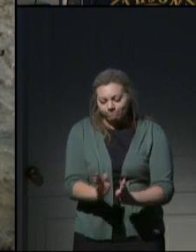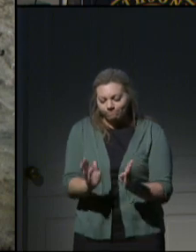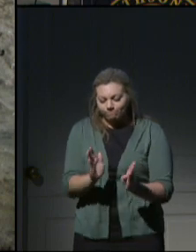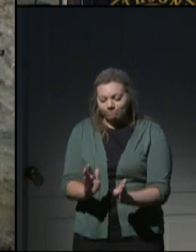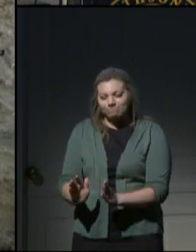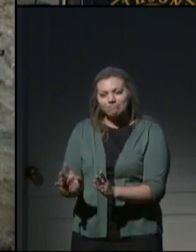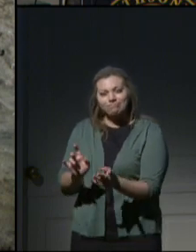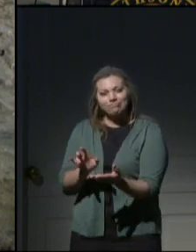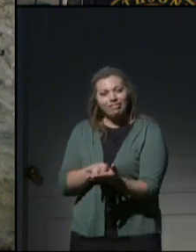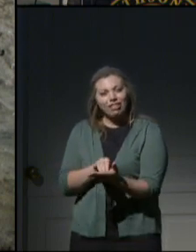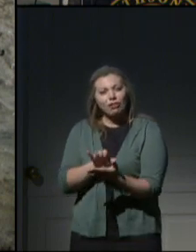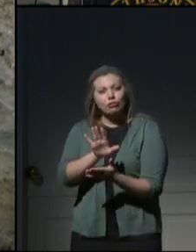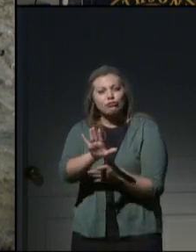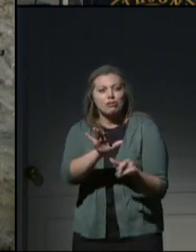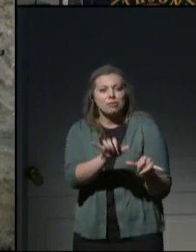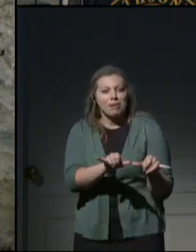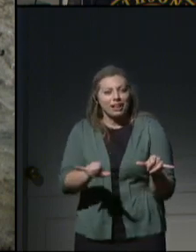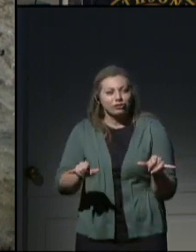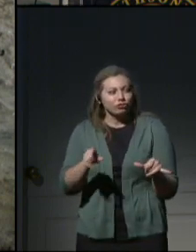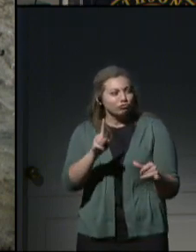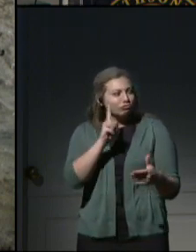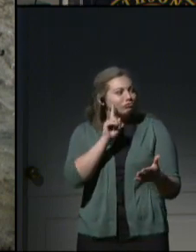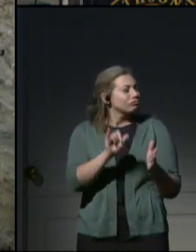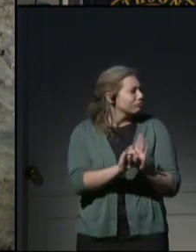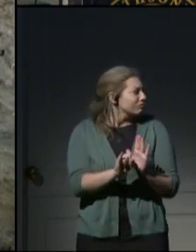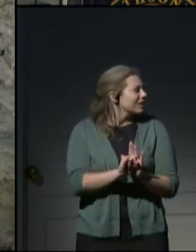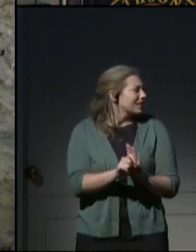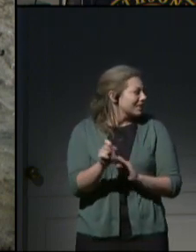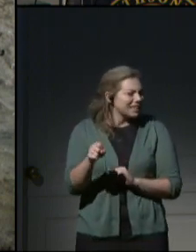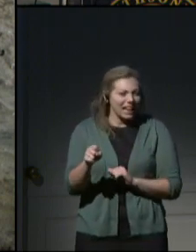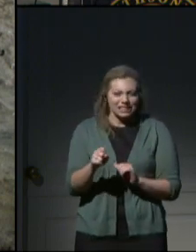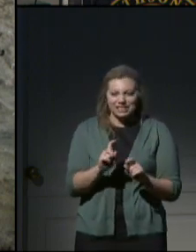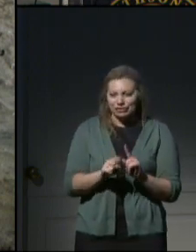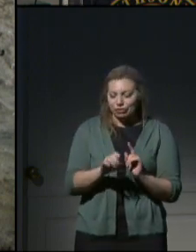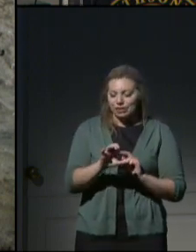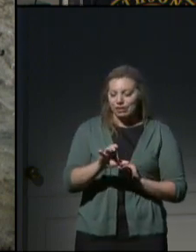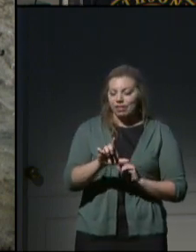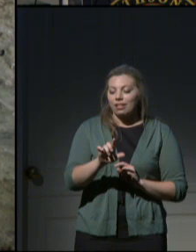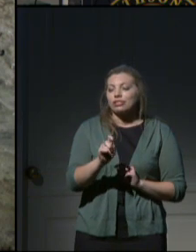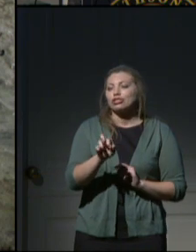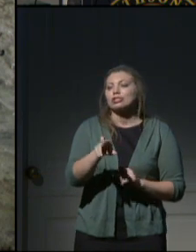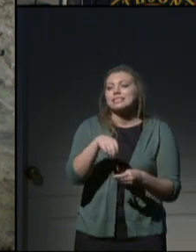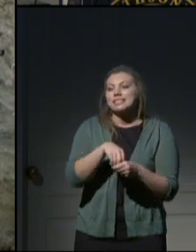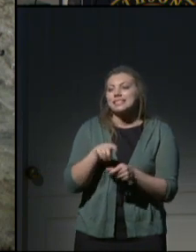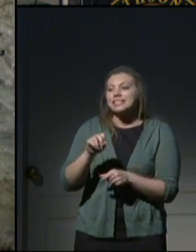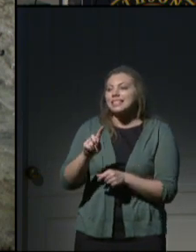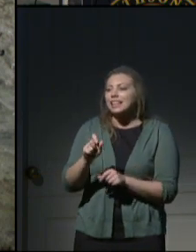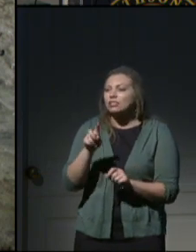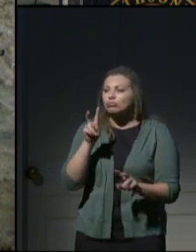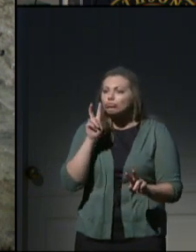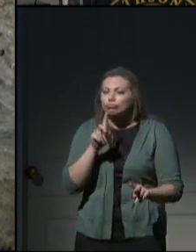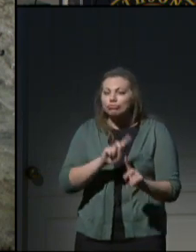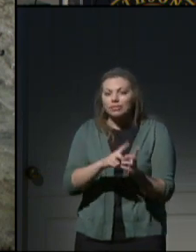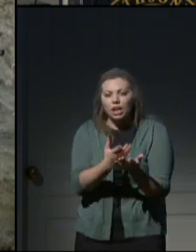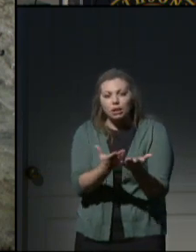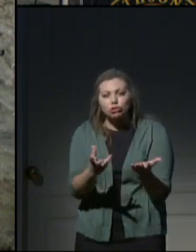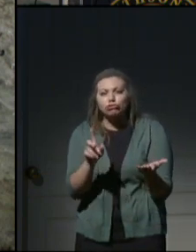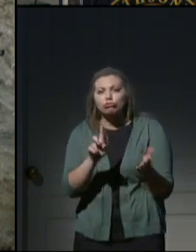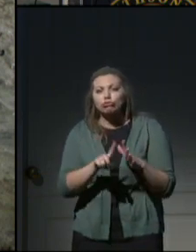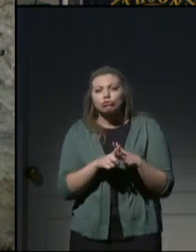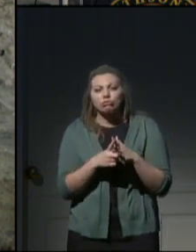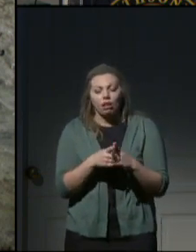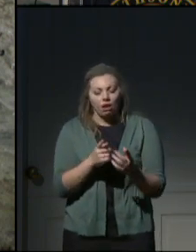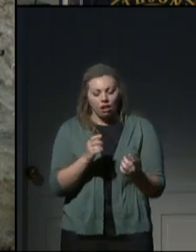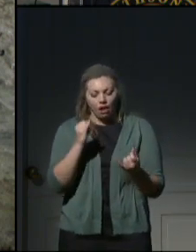start discovering your own patterns, and you see certain, clusters in the data, and you look at all these objects and you start